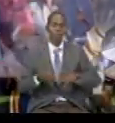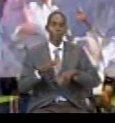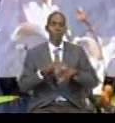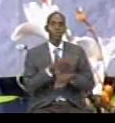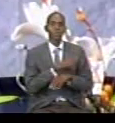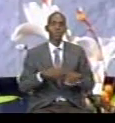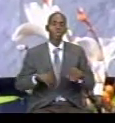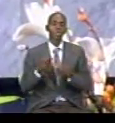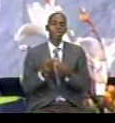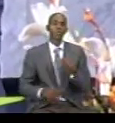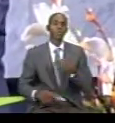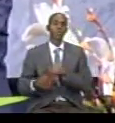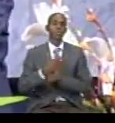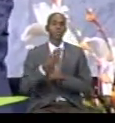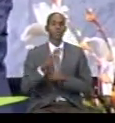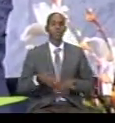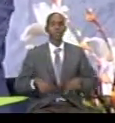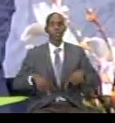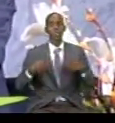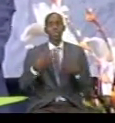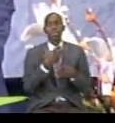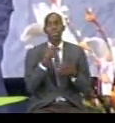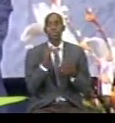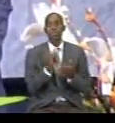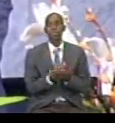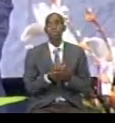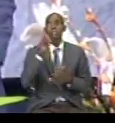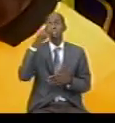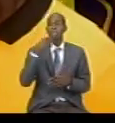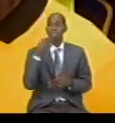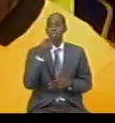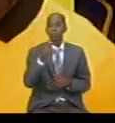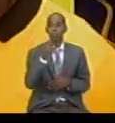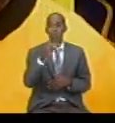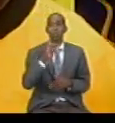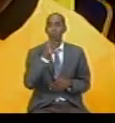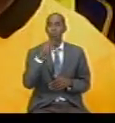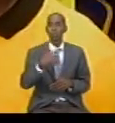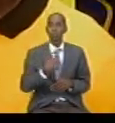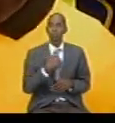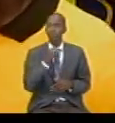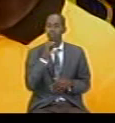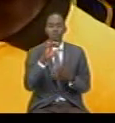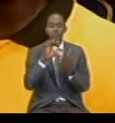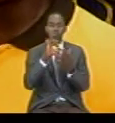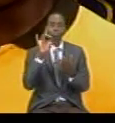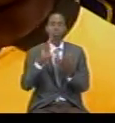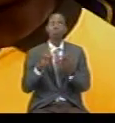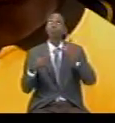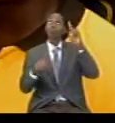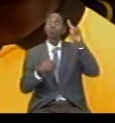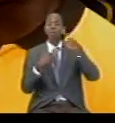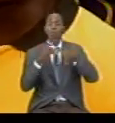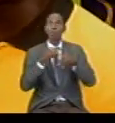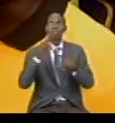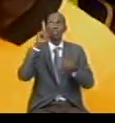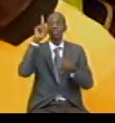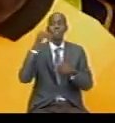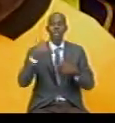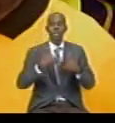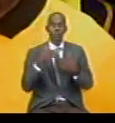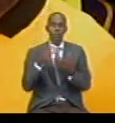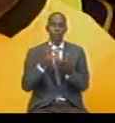my life. And then he tells you, you have not chosen me, I have chosen you, and I'm choosing you purposefully, I've chosen you profitably,